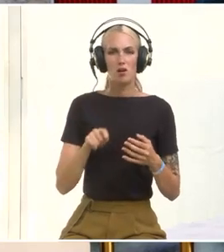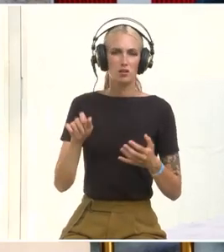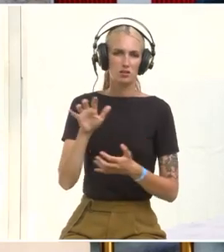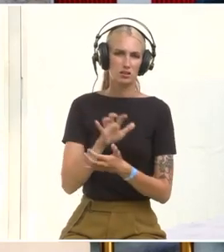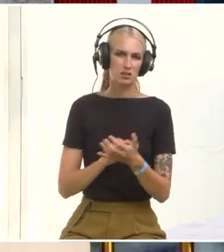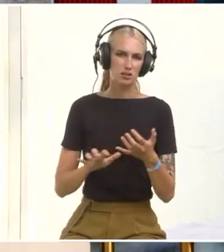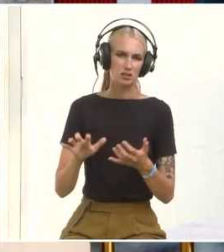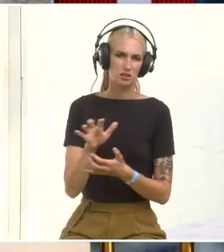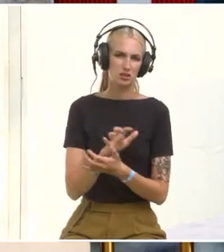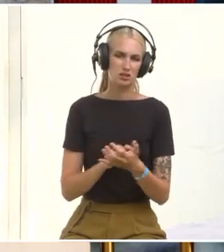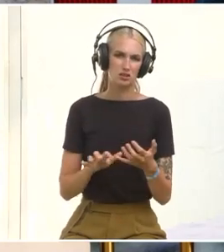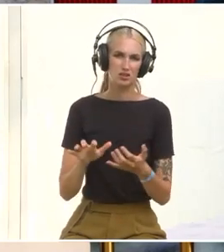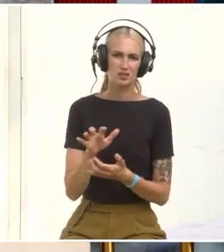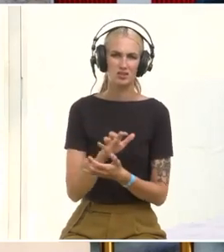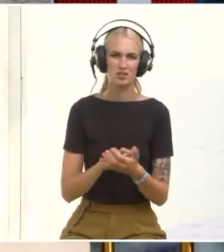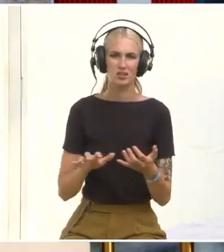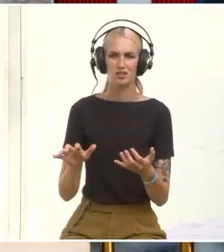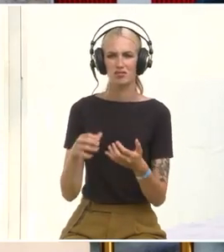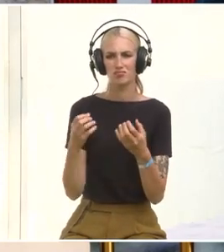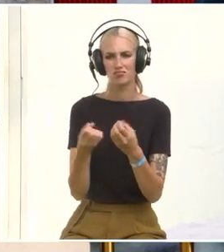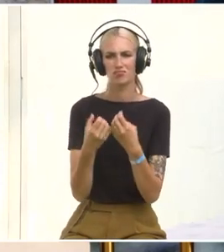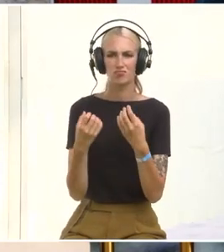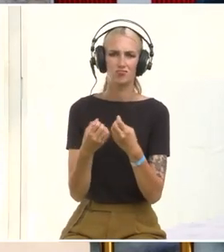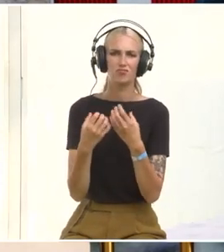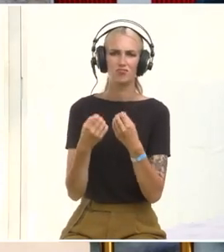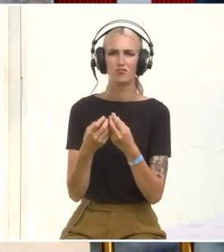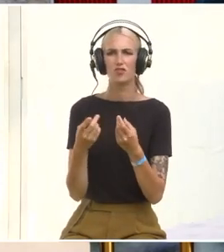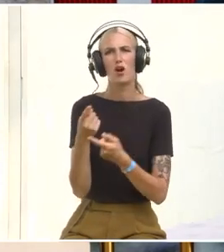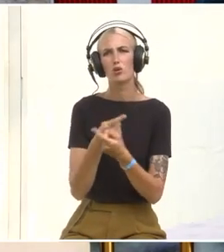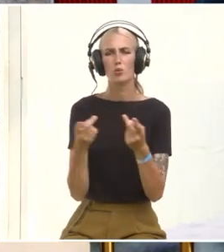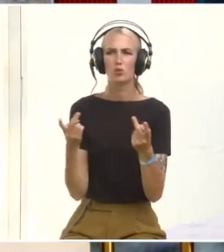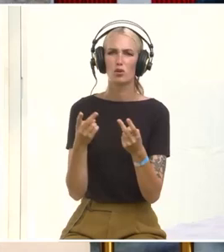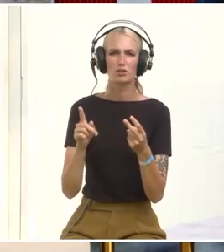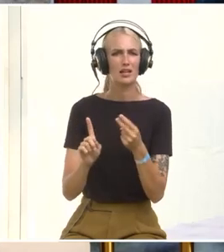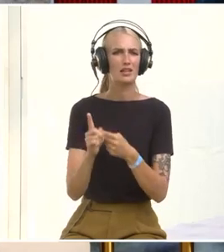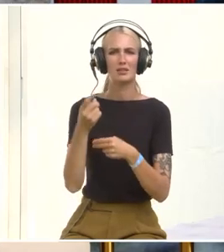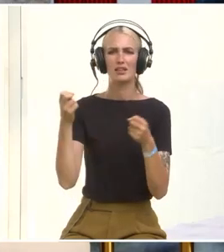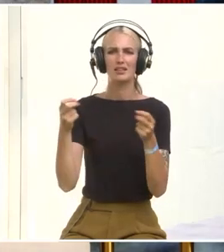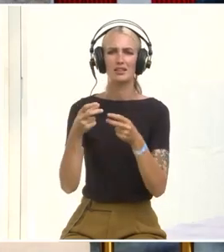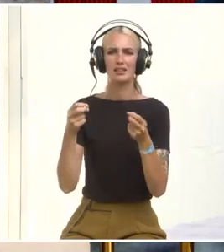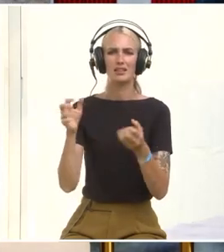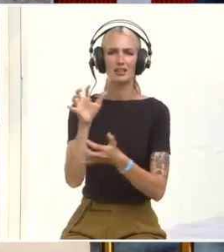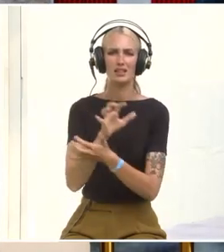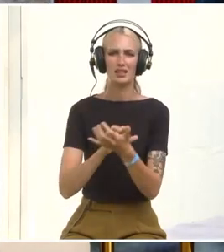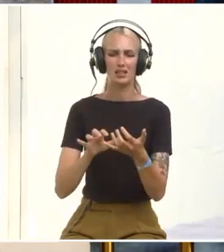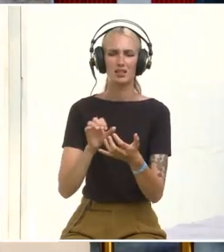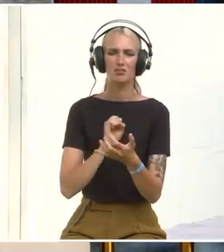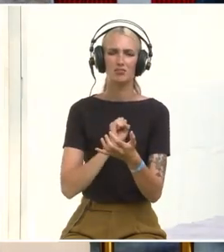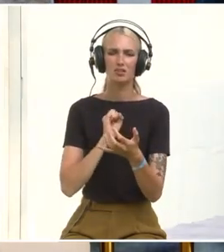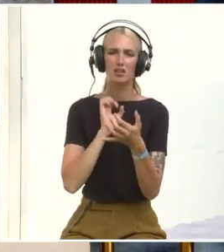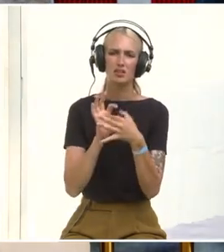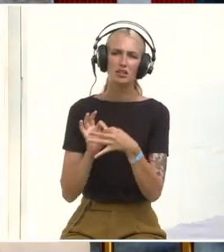sometimes described as the first really digital refugee crisis, because of the degree of these connections, the way in